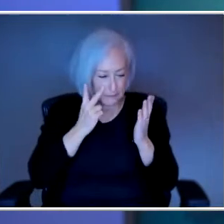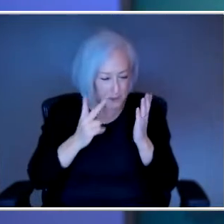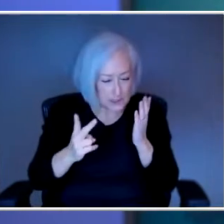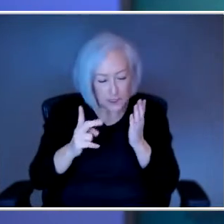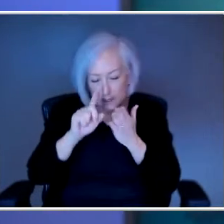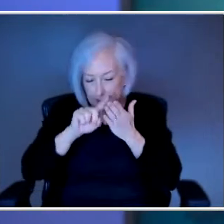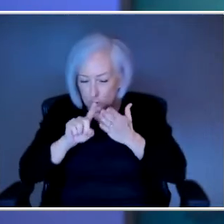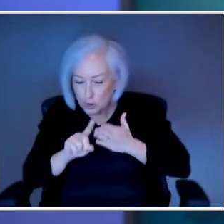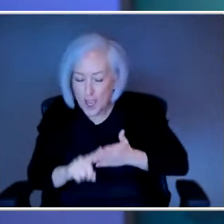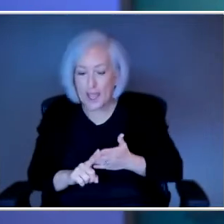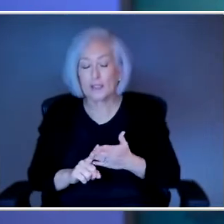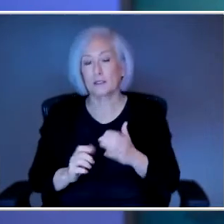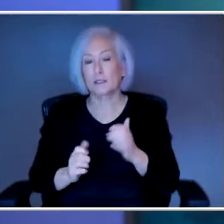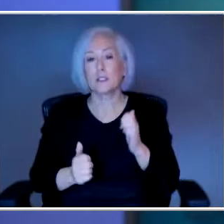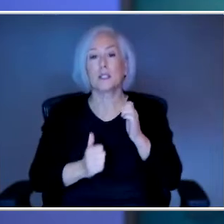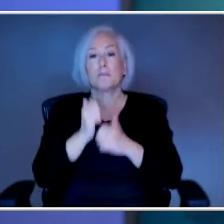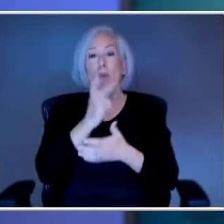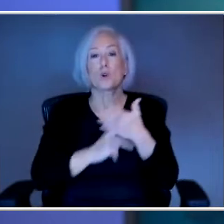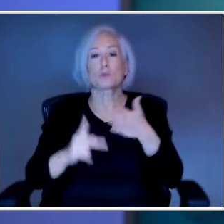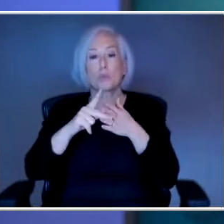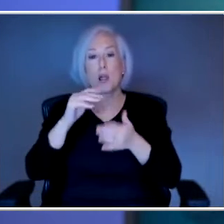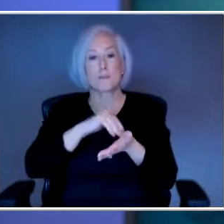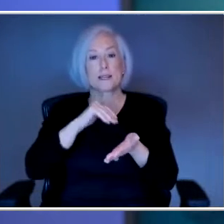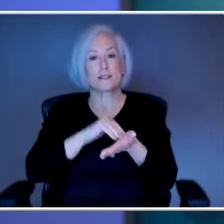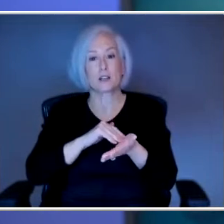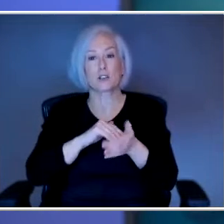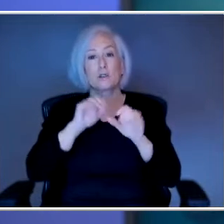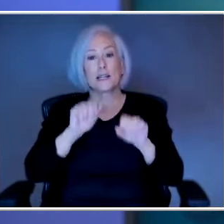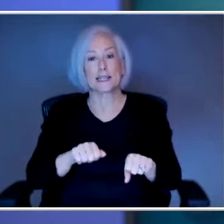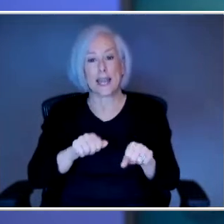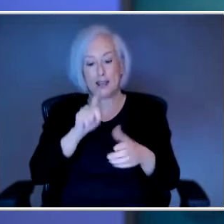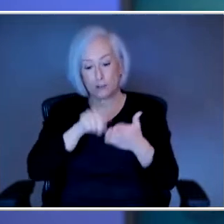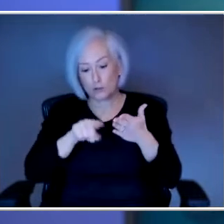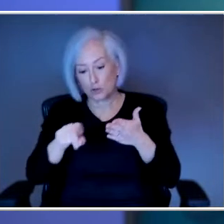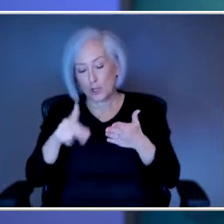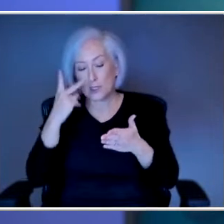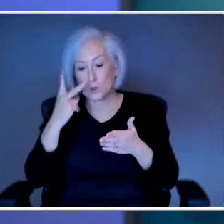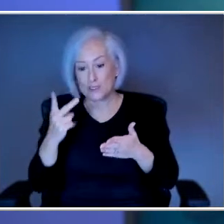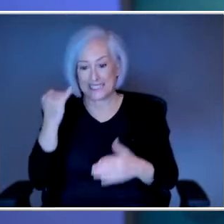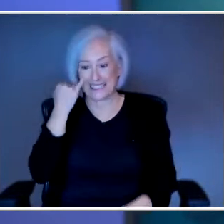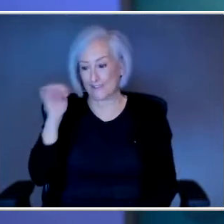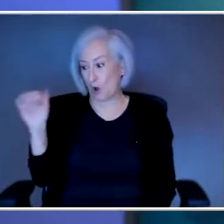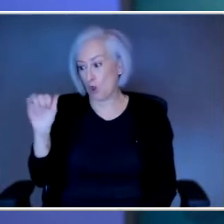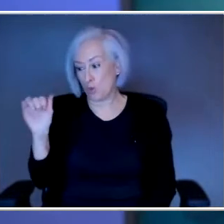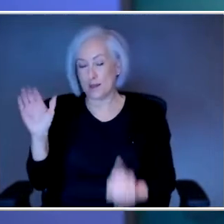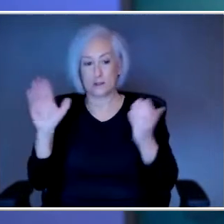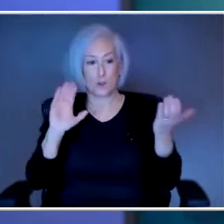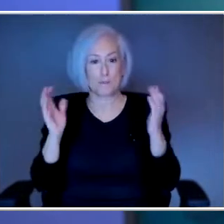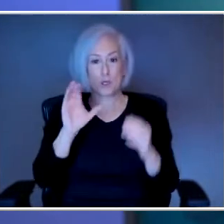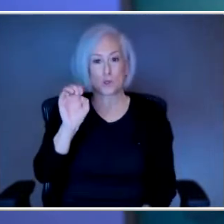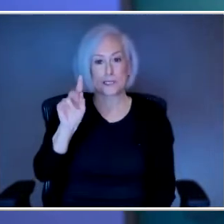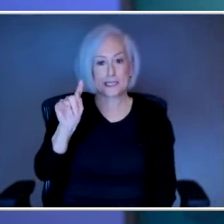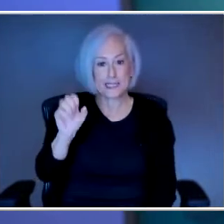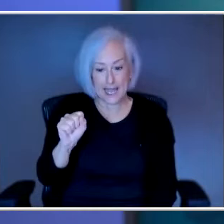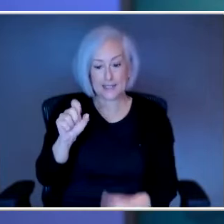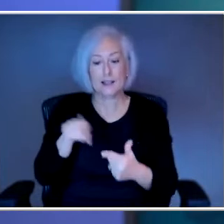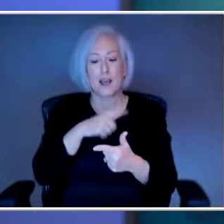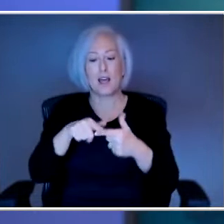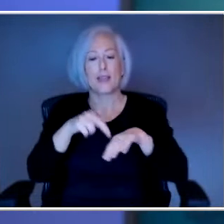care physicians can triage something like arthritis versus carpal tunnel syndrome and refer you appropriately.